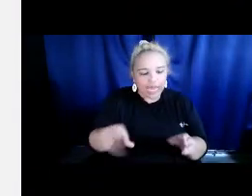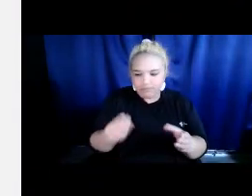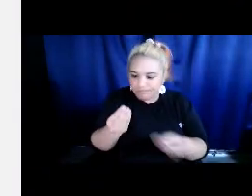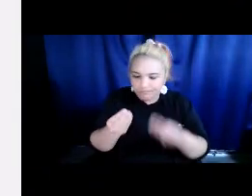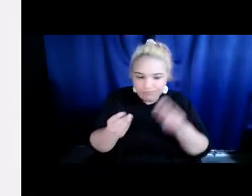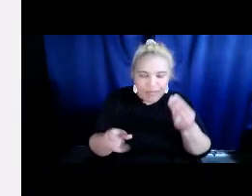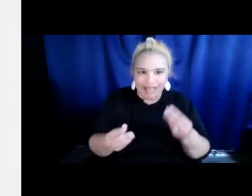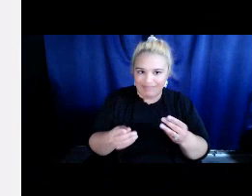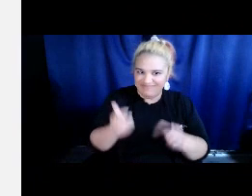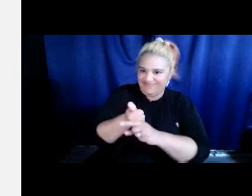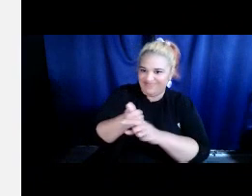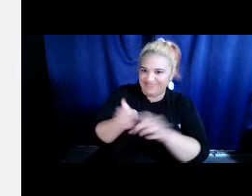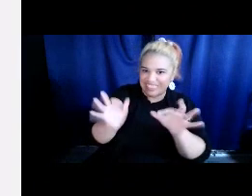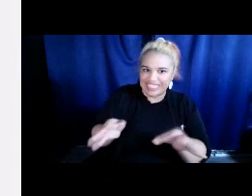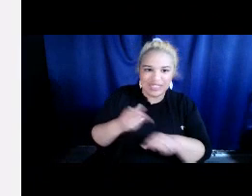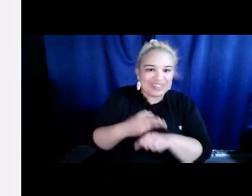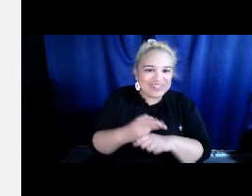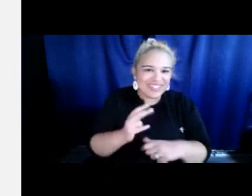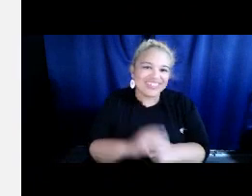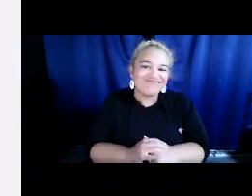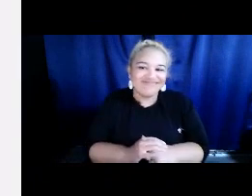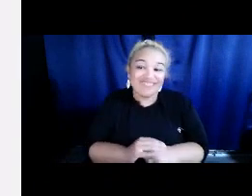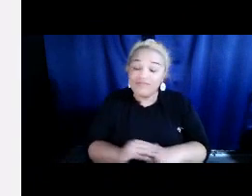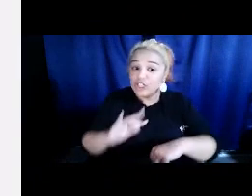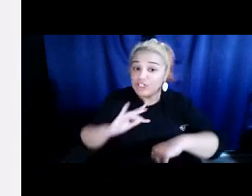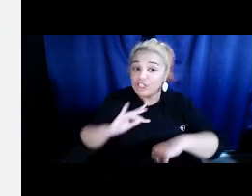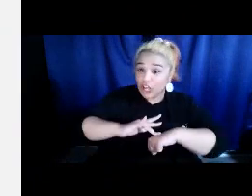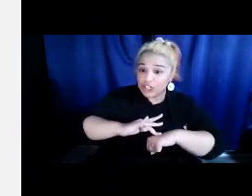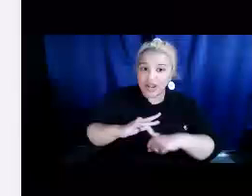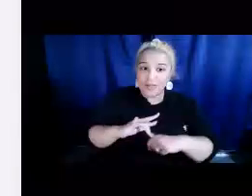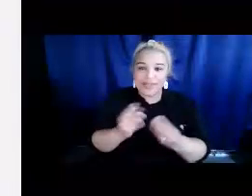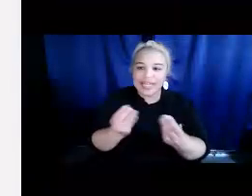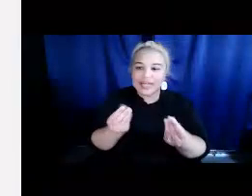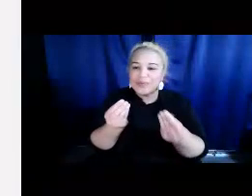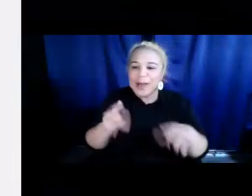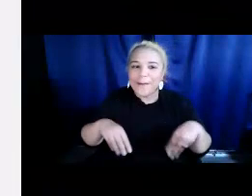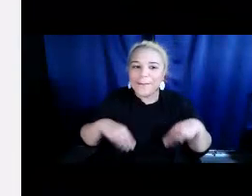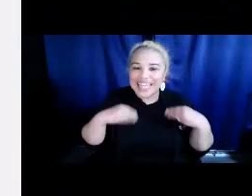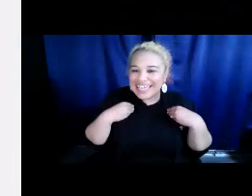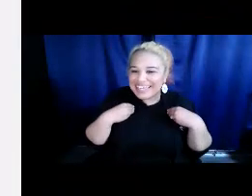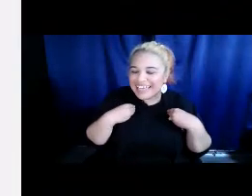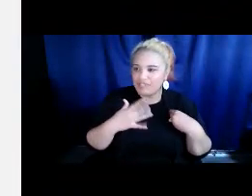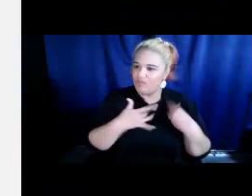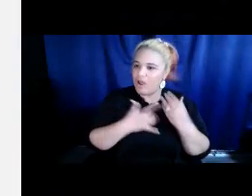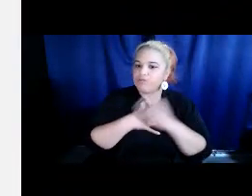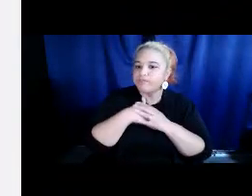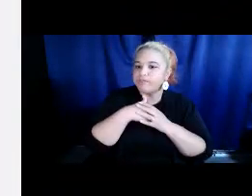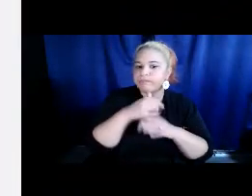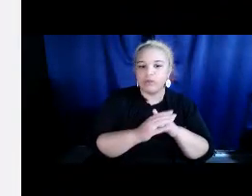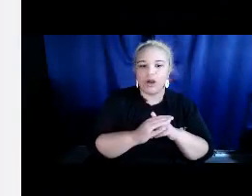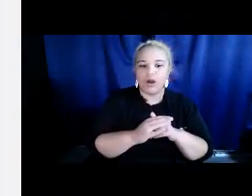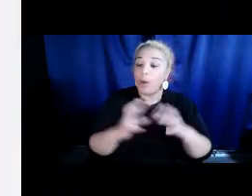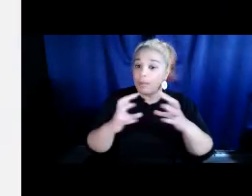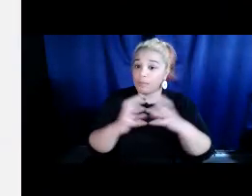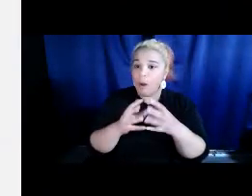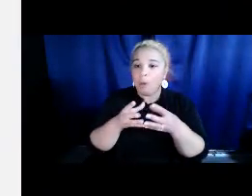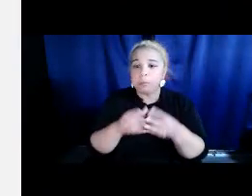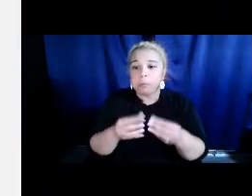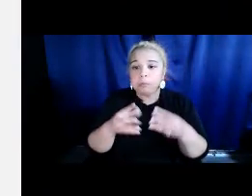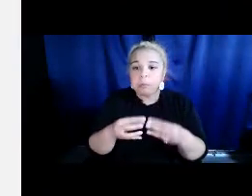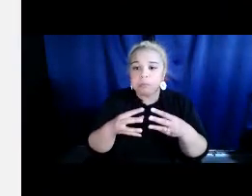Soft items like fuzzy blankets are soothing. Rubber squishy balls offer a different tactile experience.